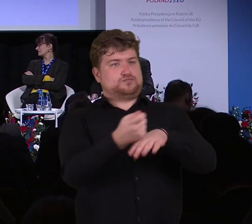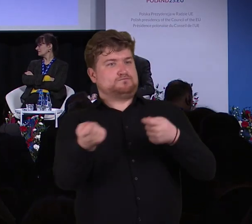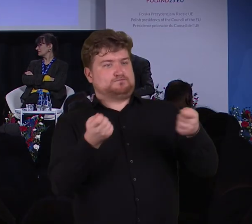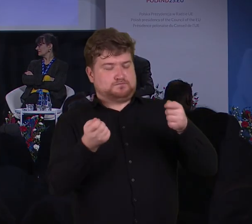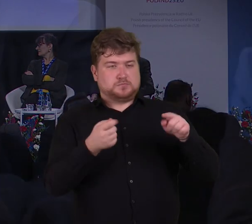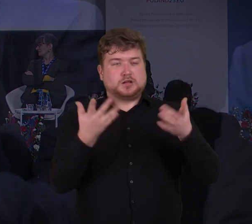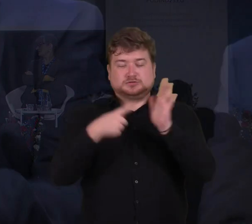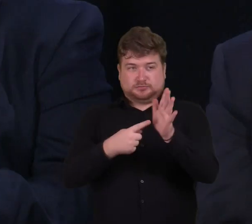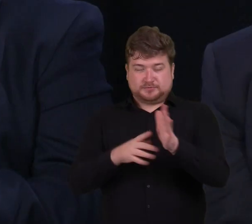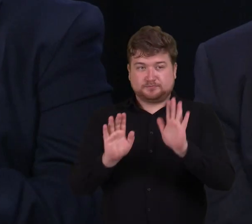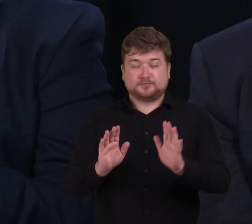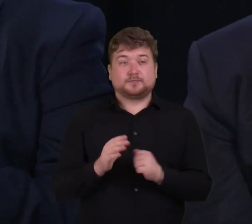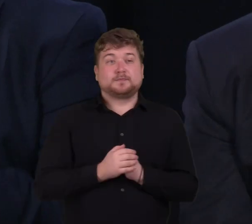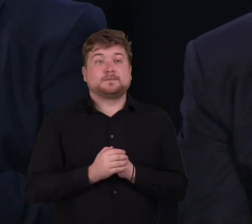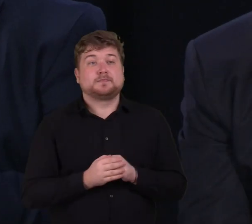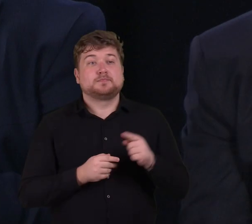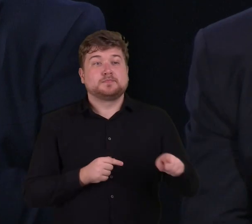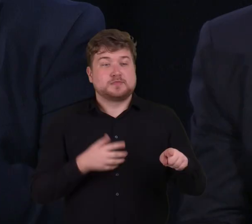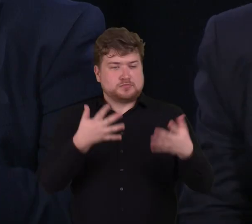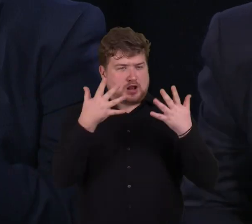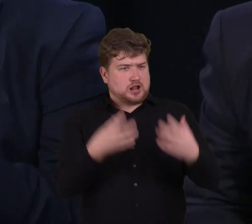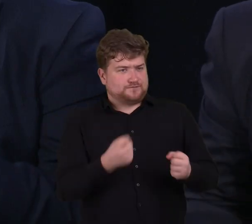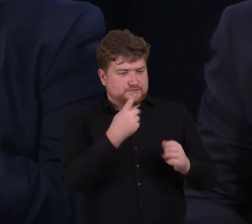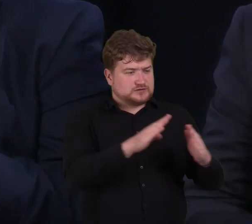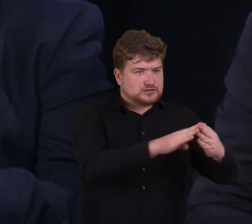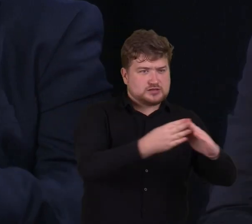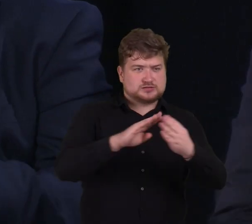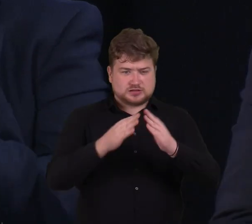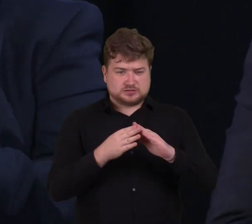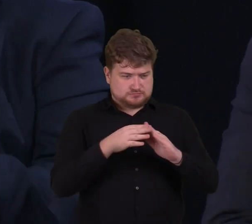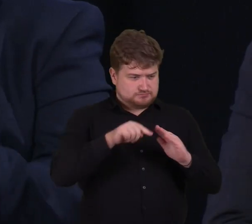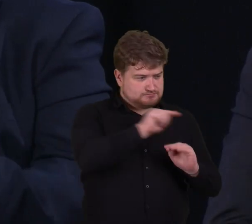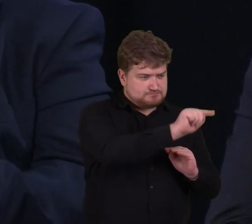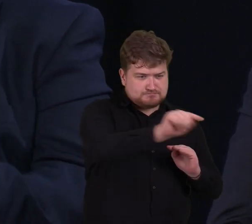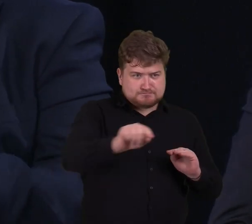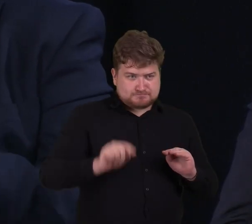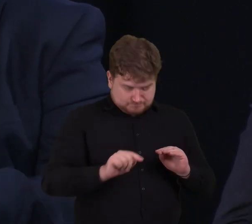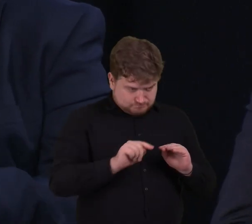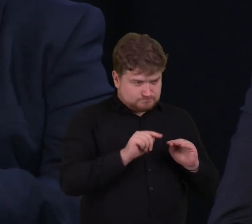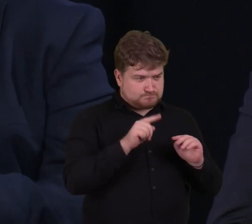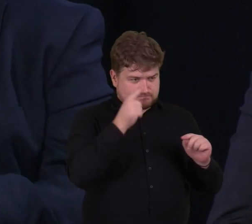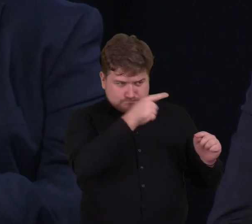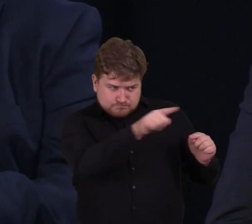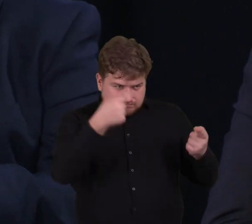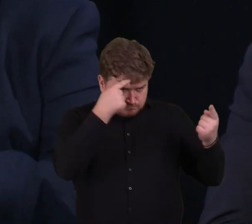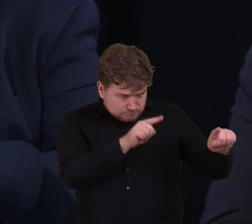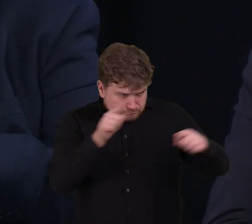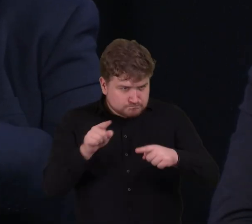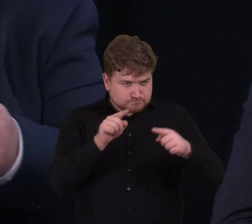3 face the problem of fires in 2017 and 2019, and we have